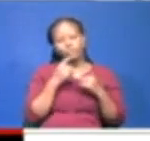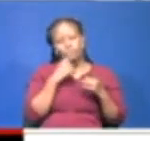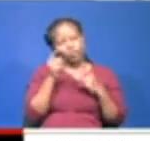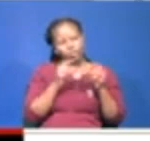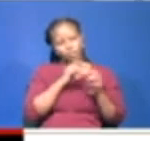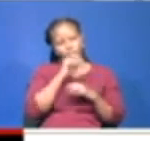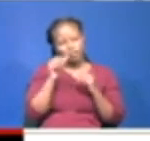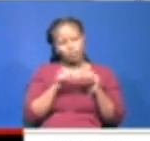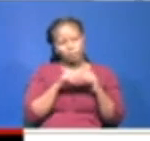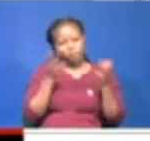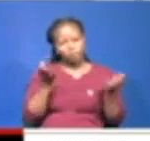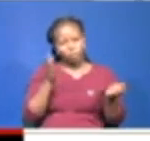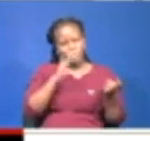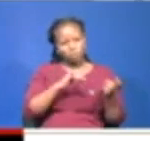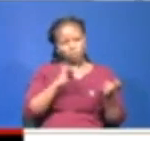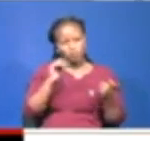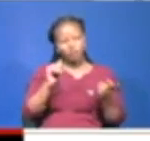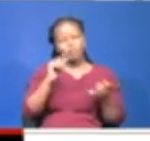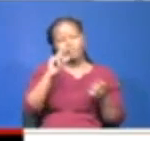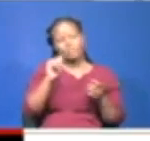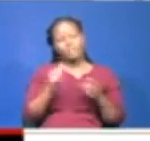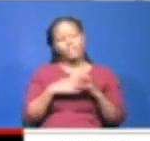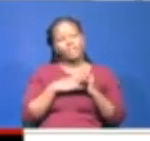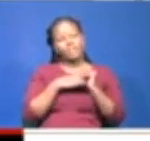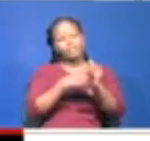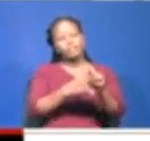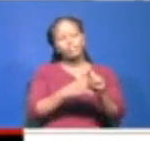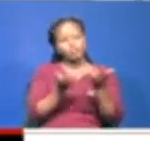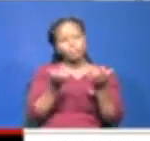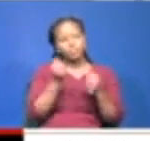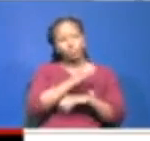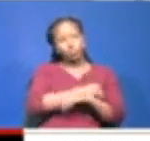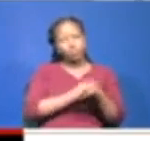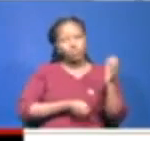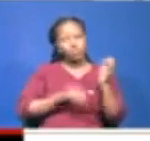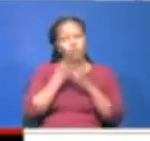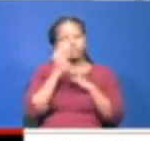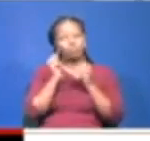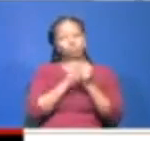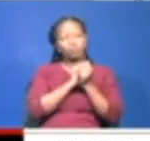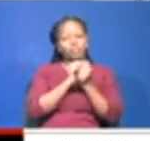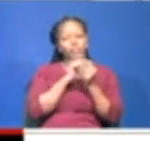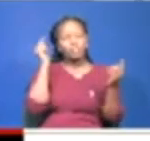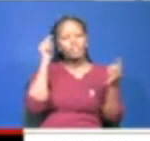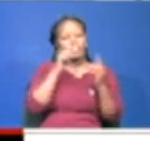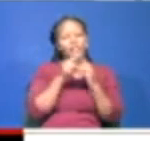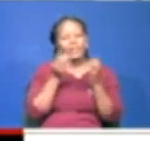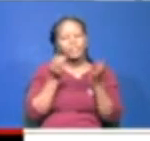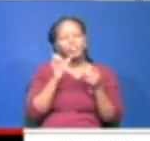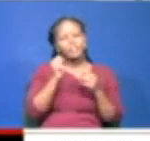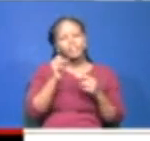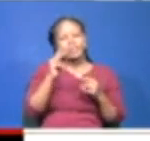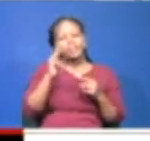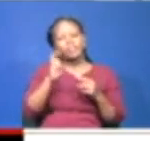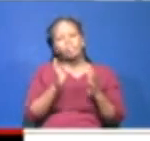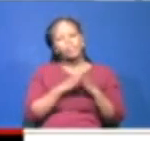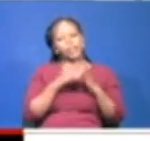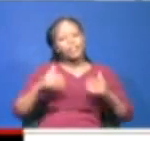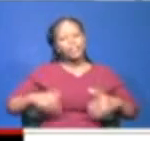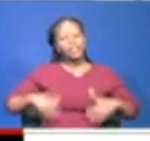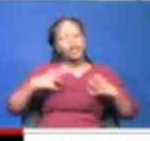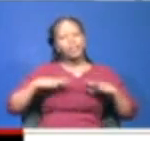Yara Leadership Academy that was launched on Friday, you know, targeting SMEs and young people. How has been the response